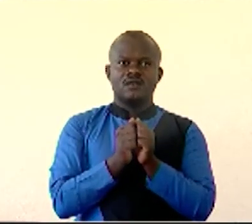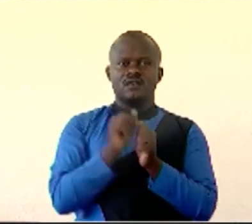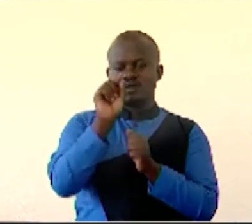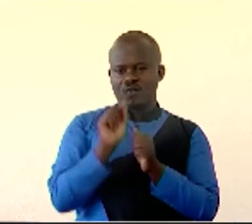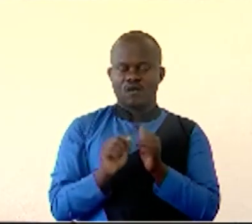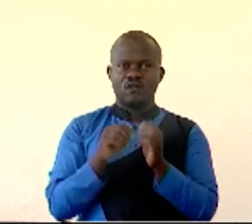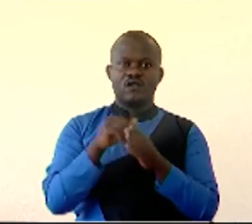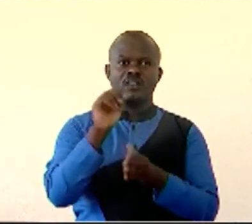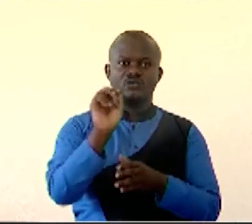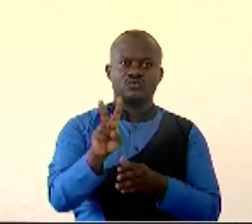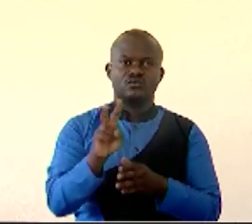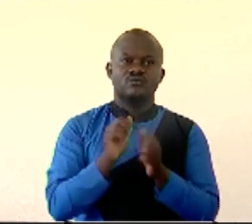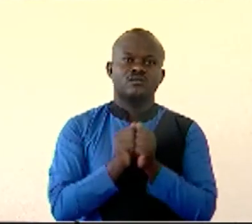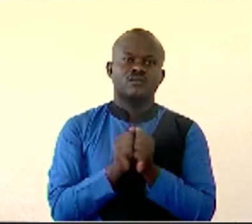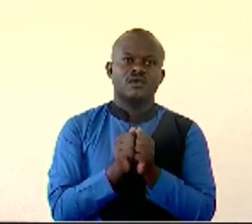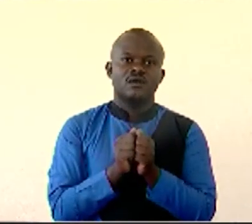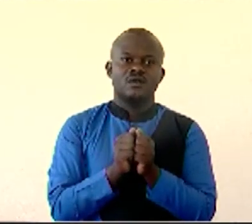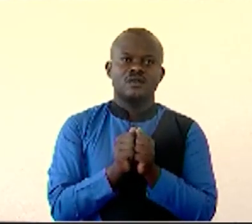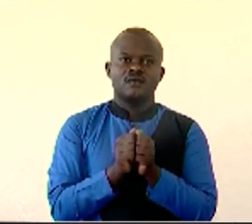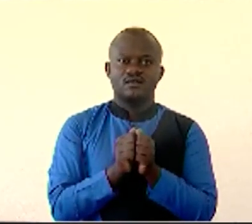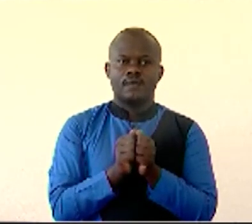over 2.